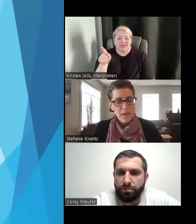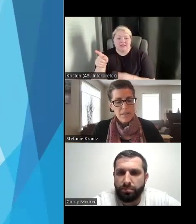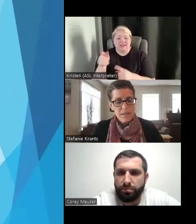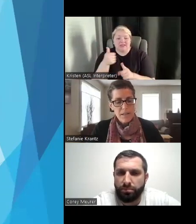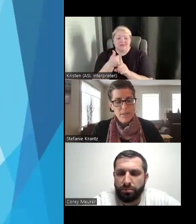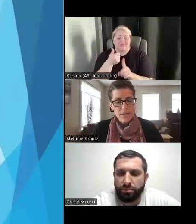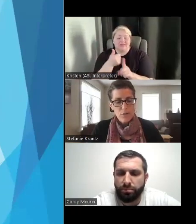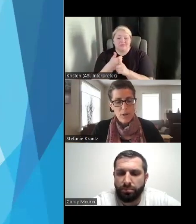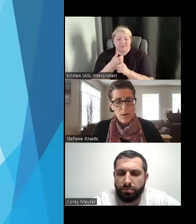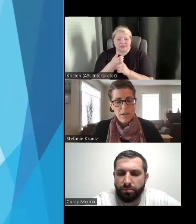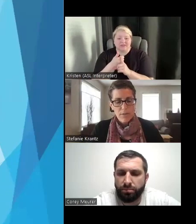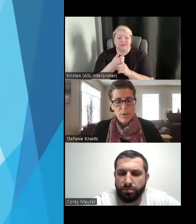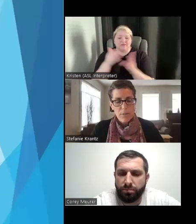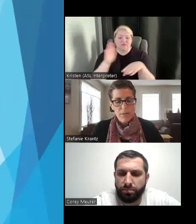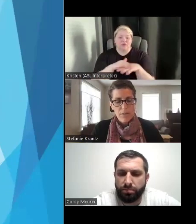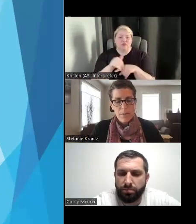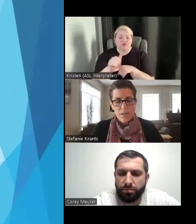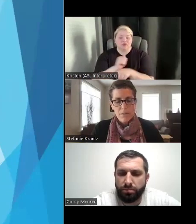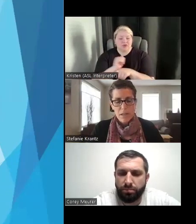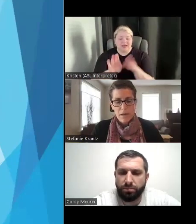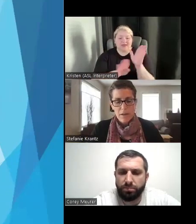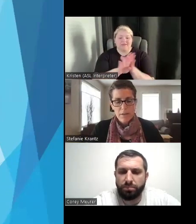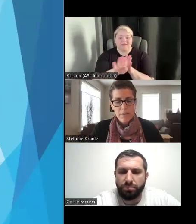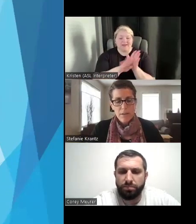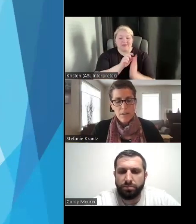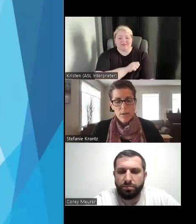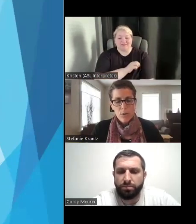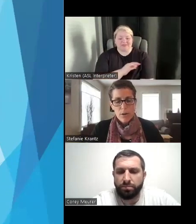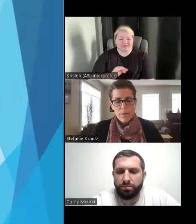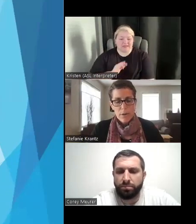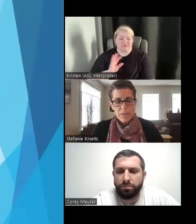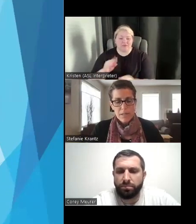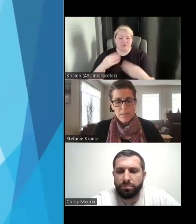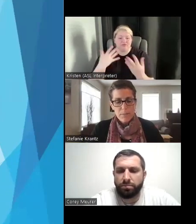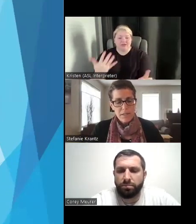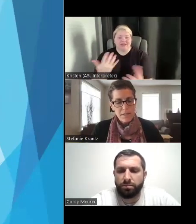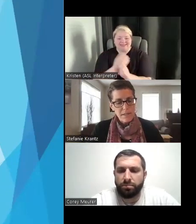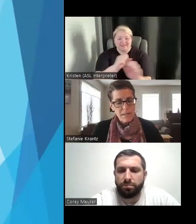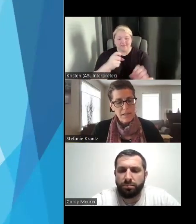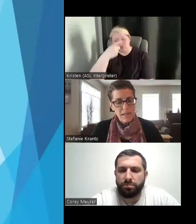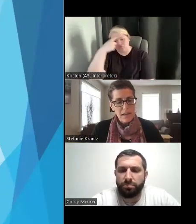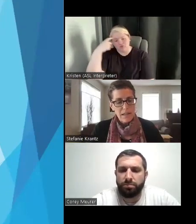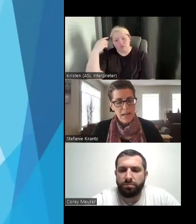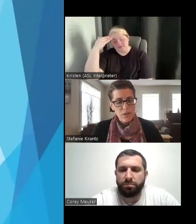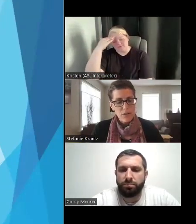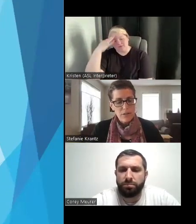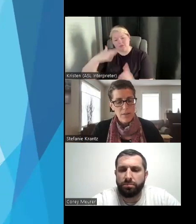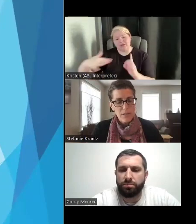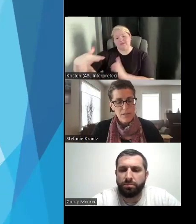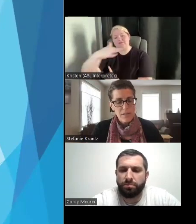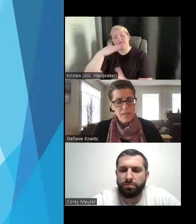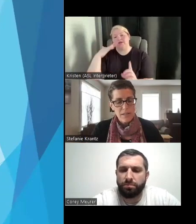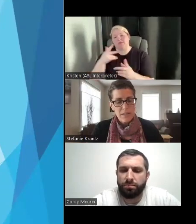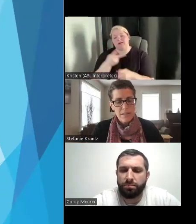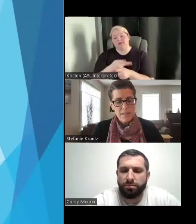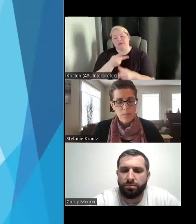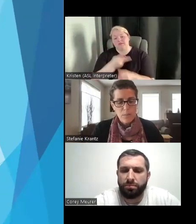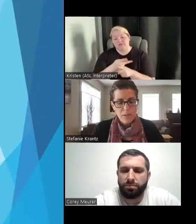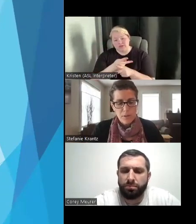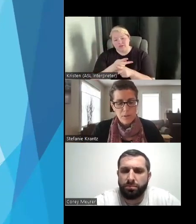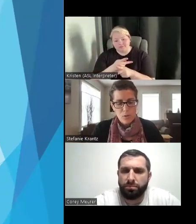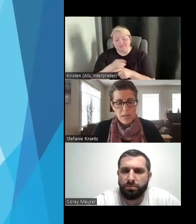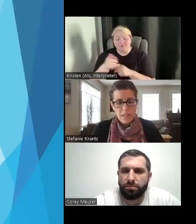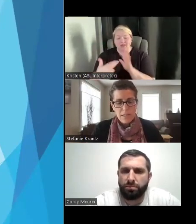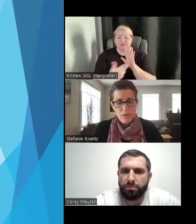to provide a safe and trauma-informed environment of care. Corey represents BCC at national conferences, and he has